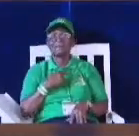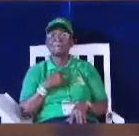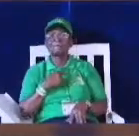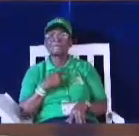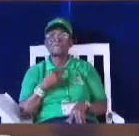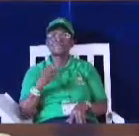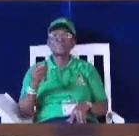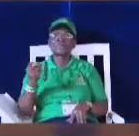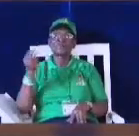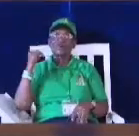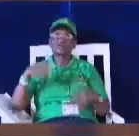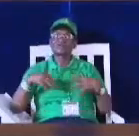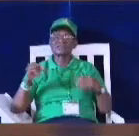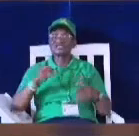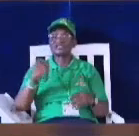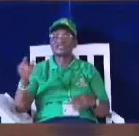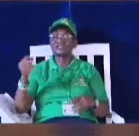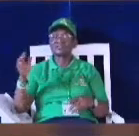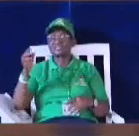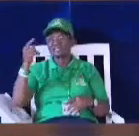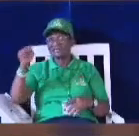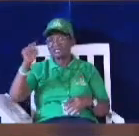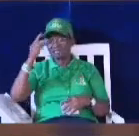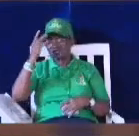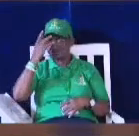was healing the sick.